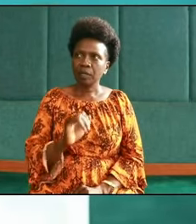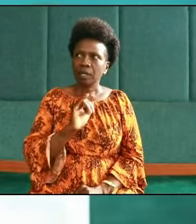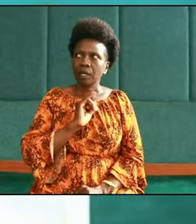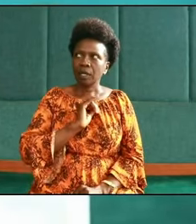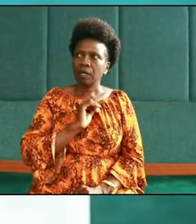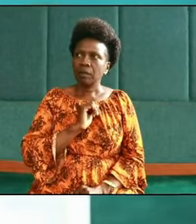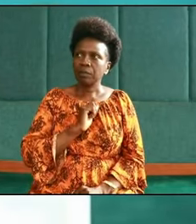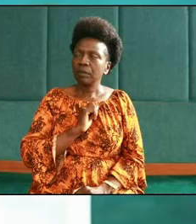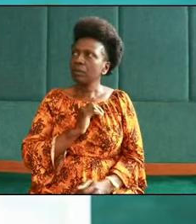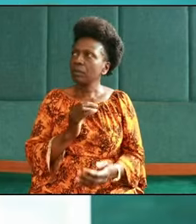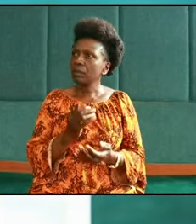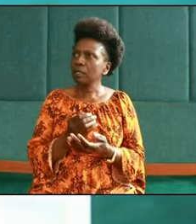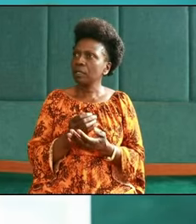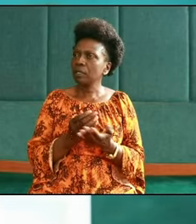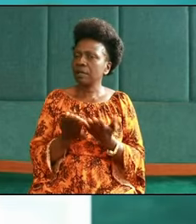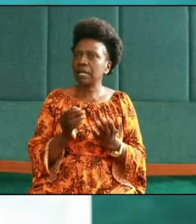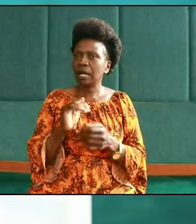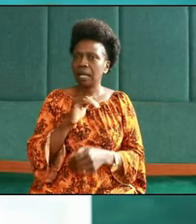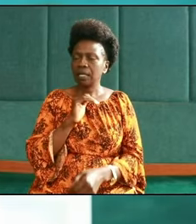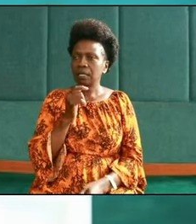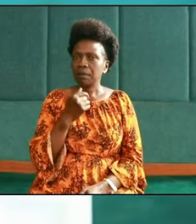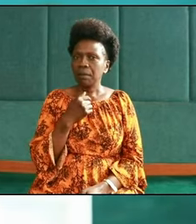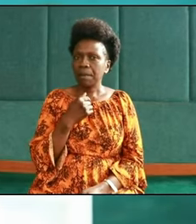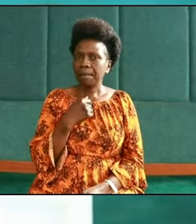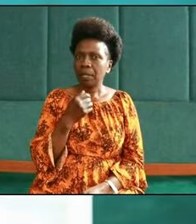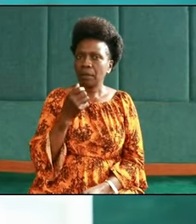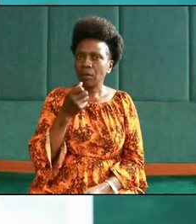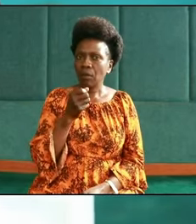Isaiah has a way of